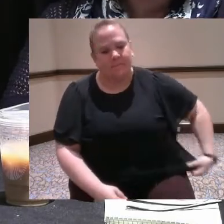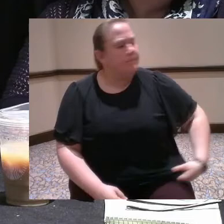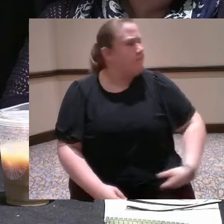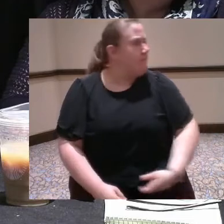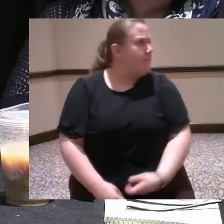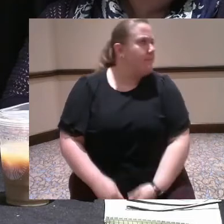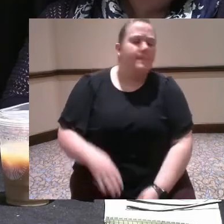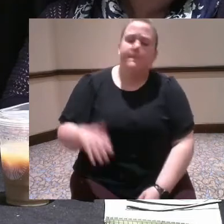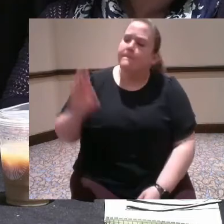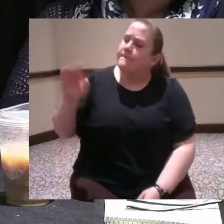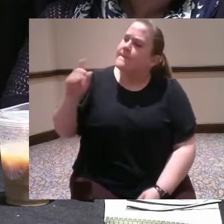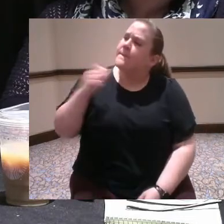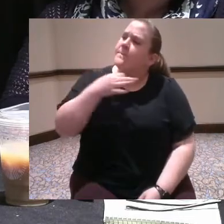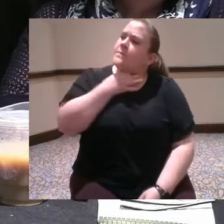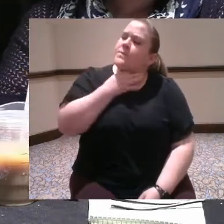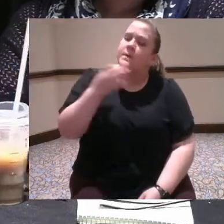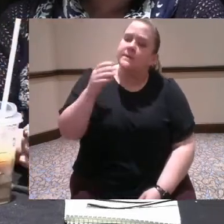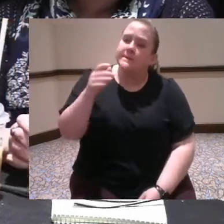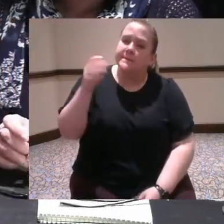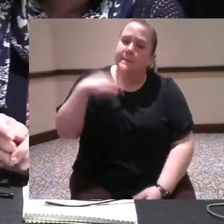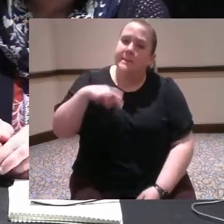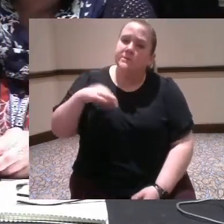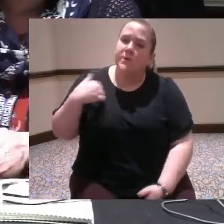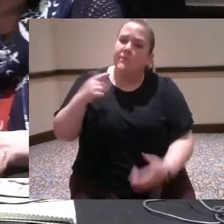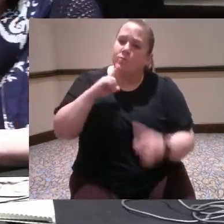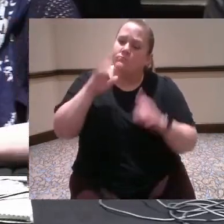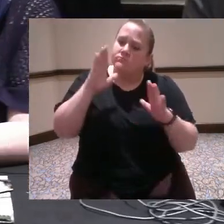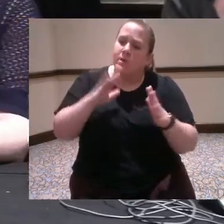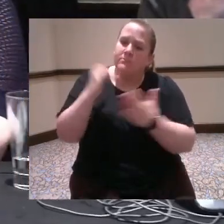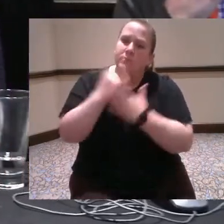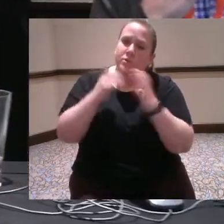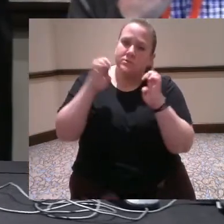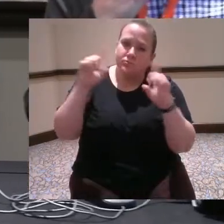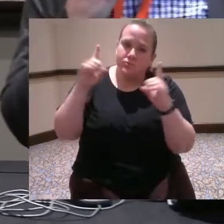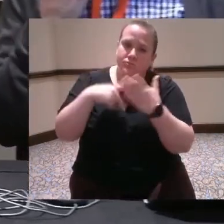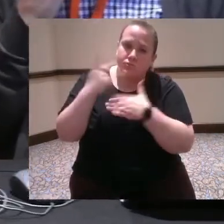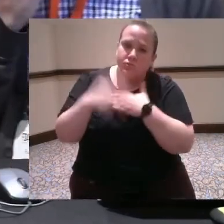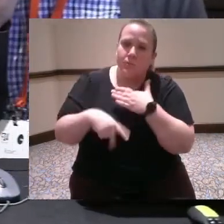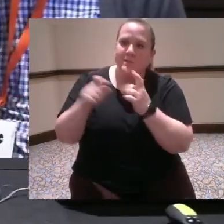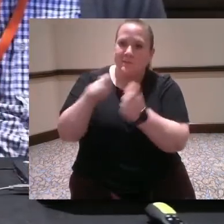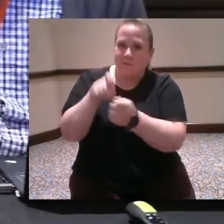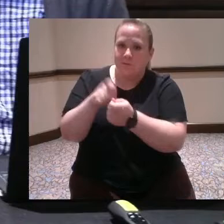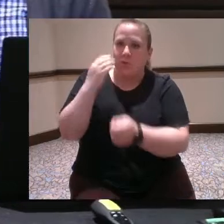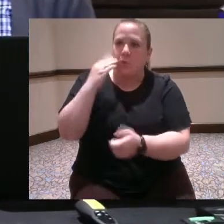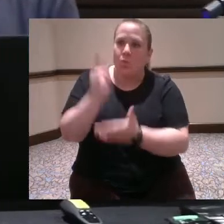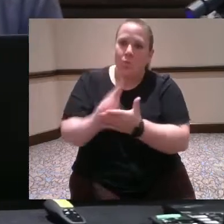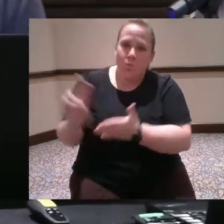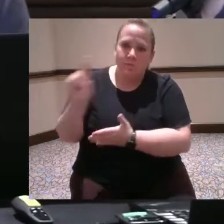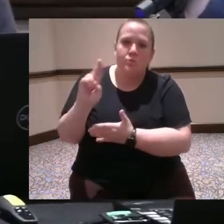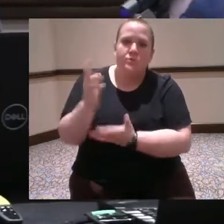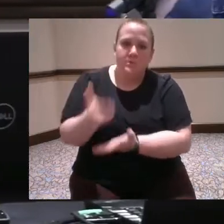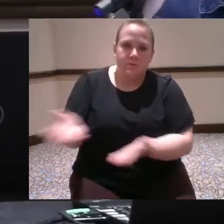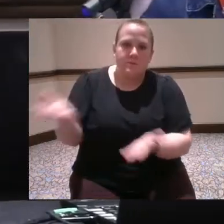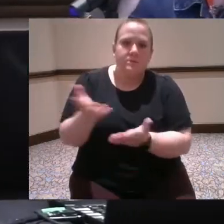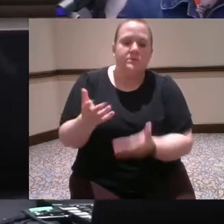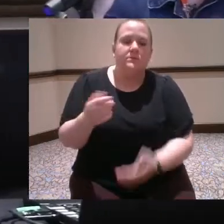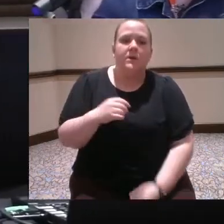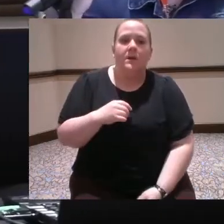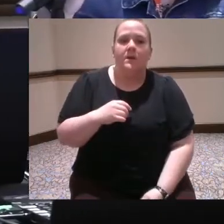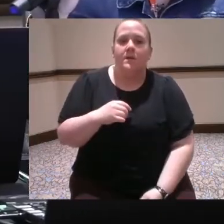I'm curious because Pittsburgh has so many incredible, you know, arts education programs, specifically, you know, the universities,